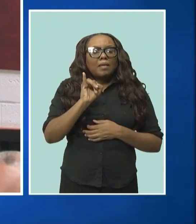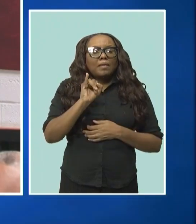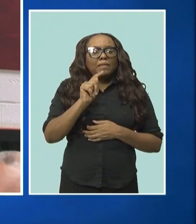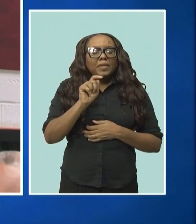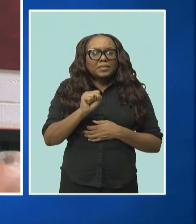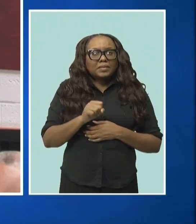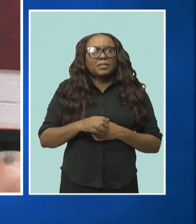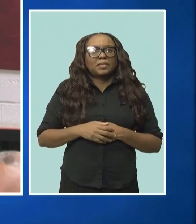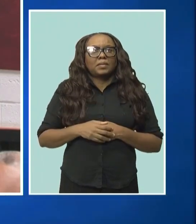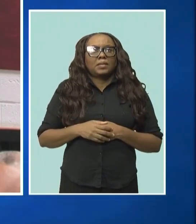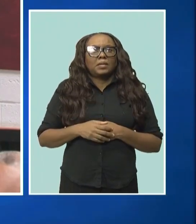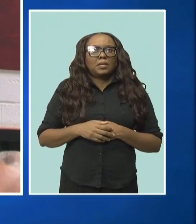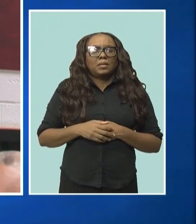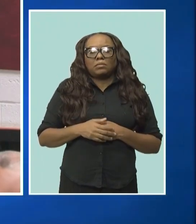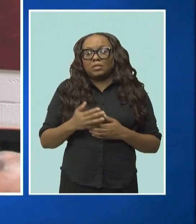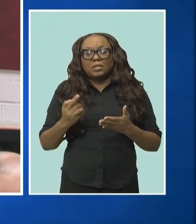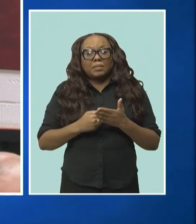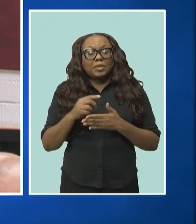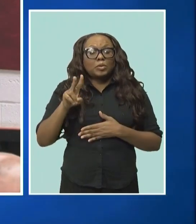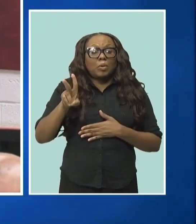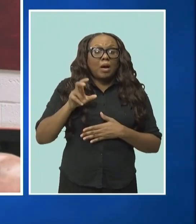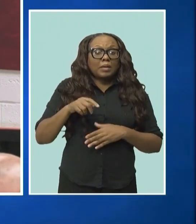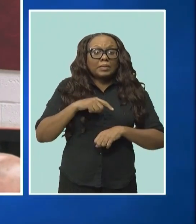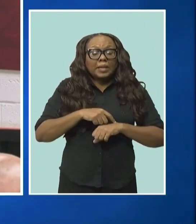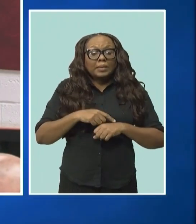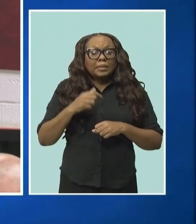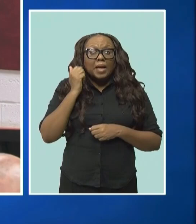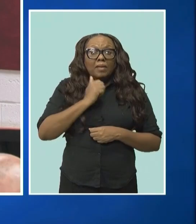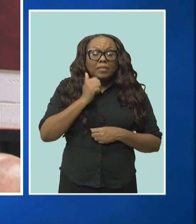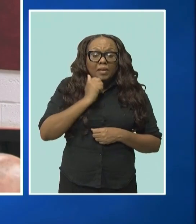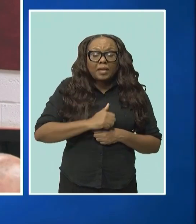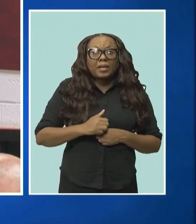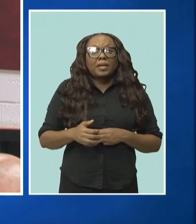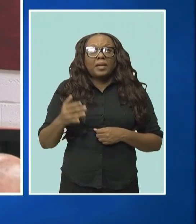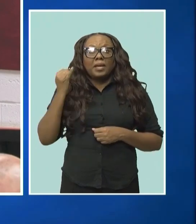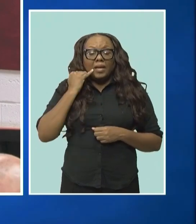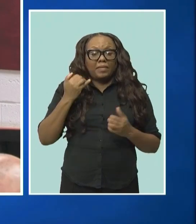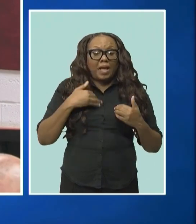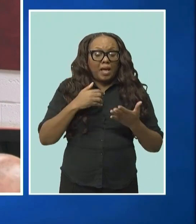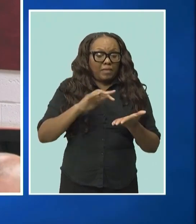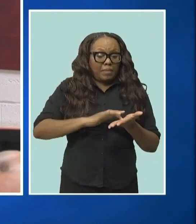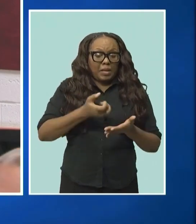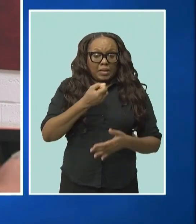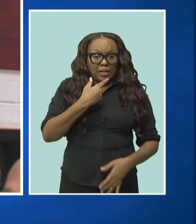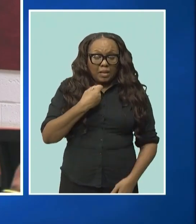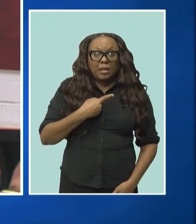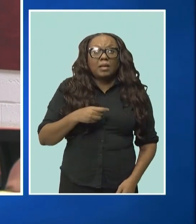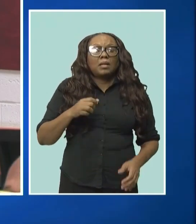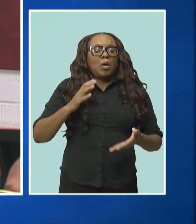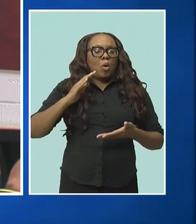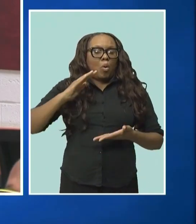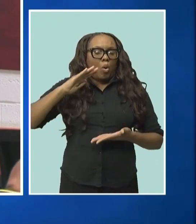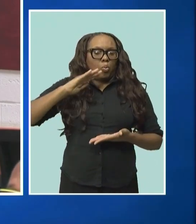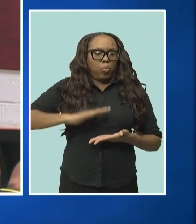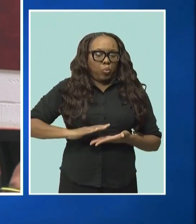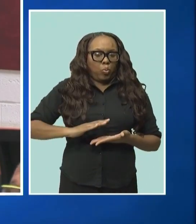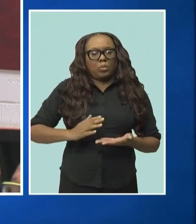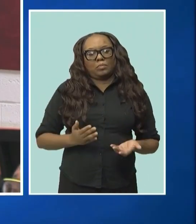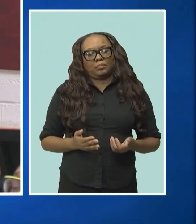and the children can lead normal life to what they previously had. And for the